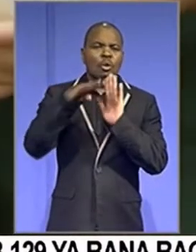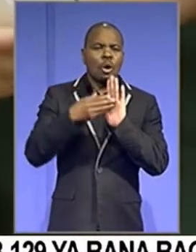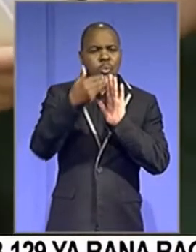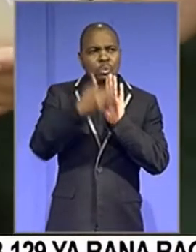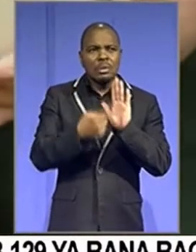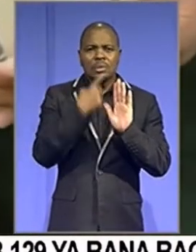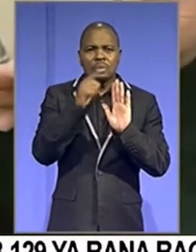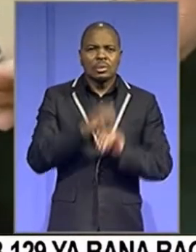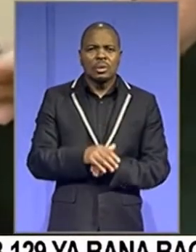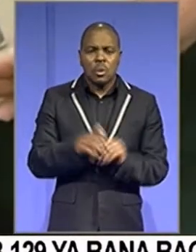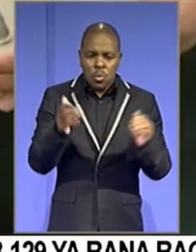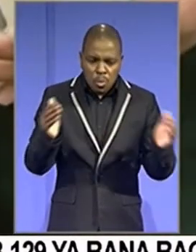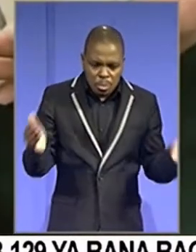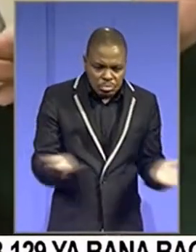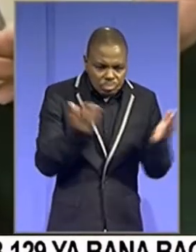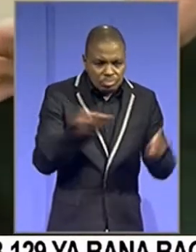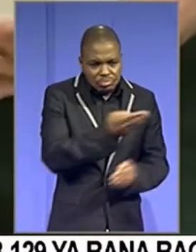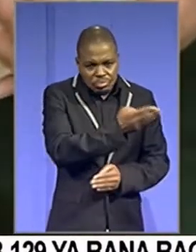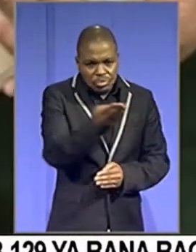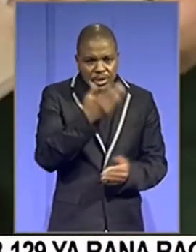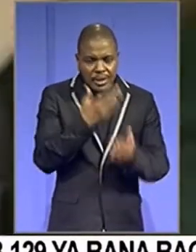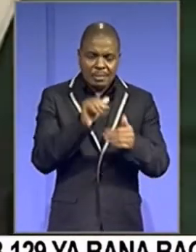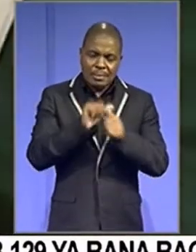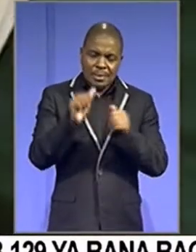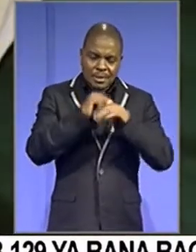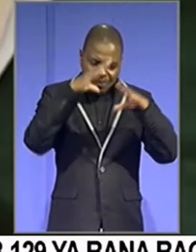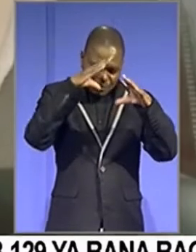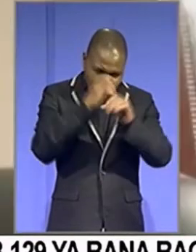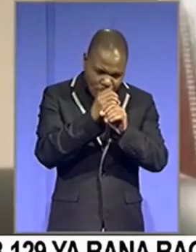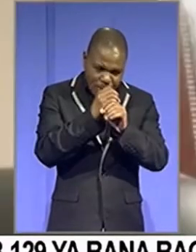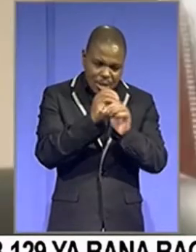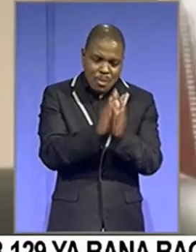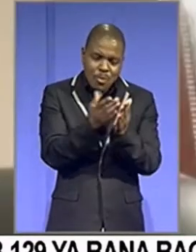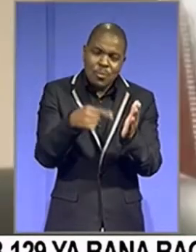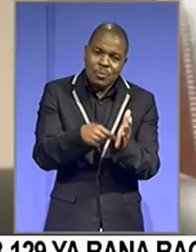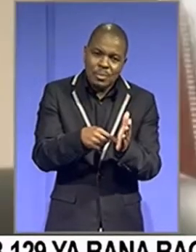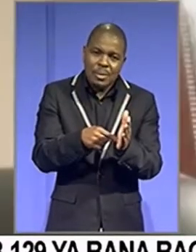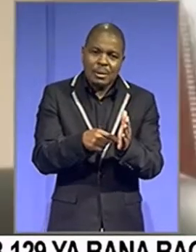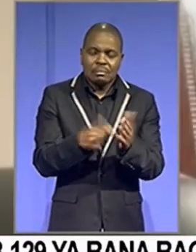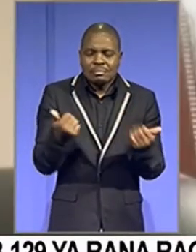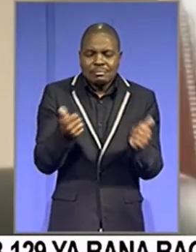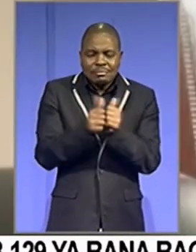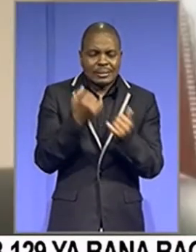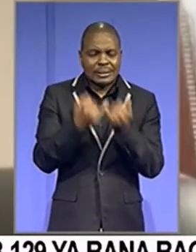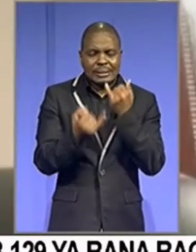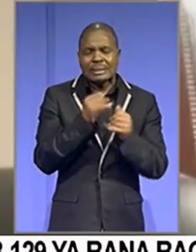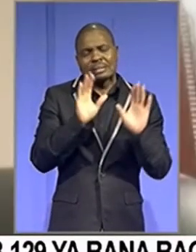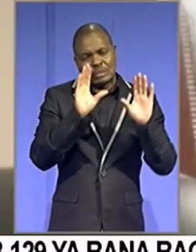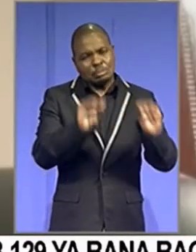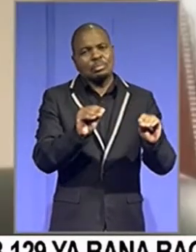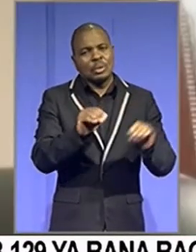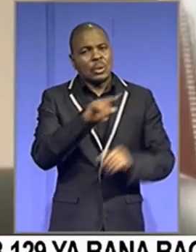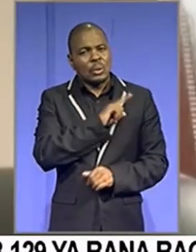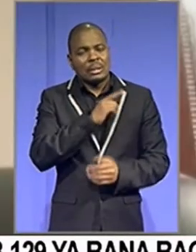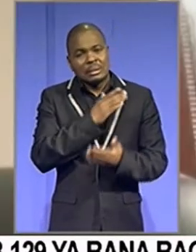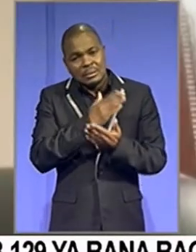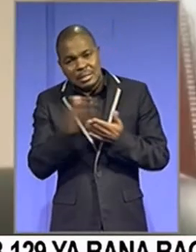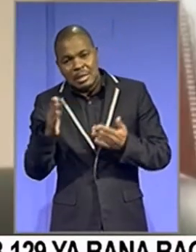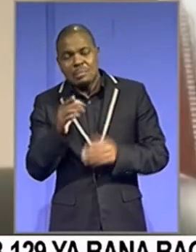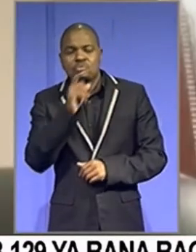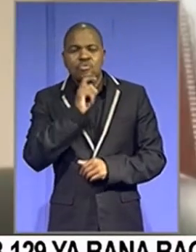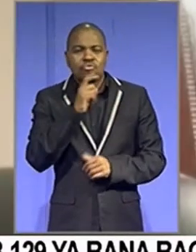a re ba tshutloetse gore ba bule ba focus mo di buka tsa bona le taba tsa thobalano because bona ba bangwe ba berekisa taba